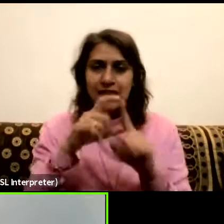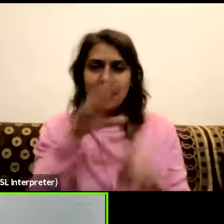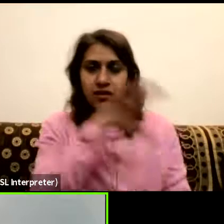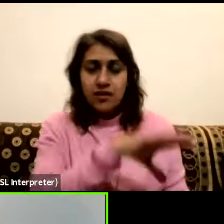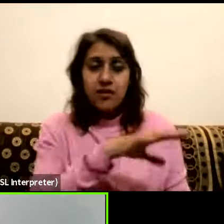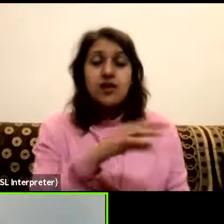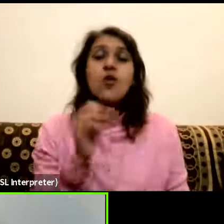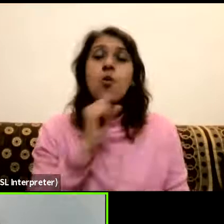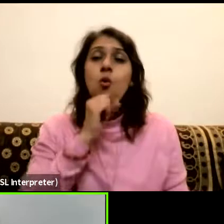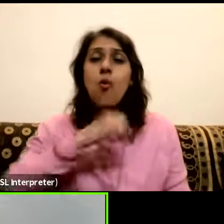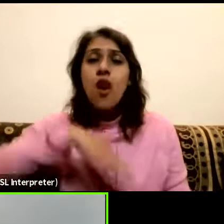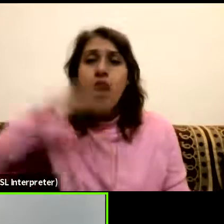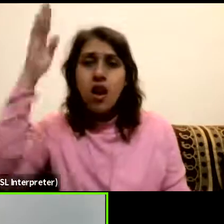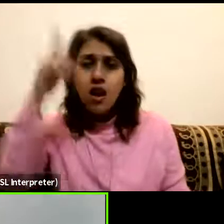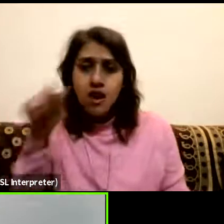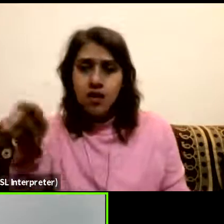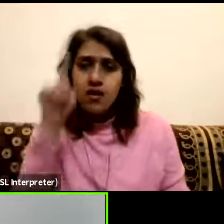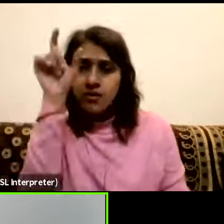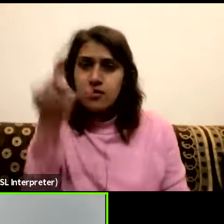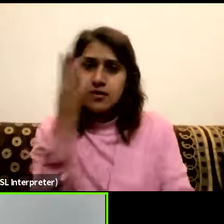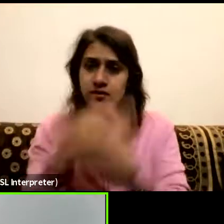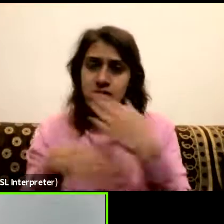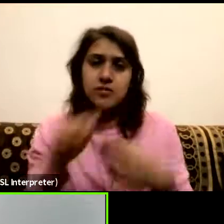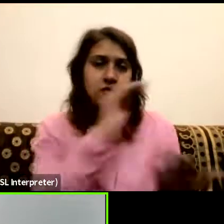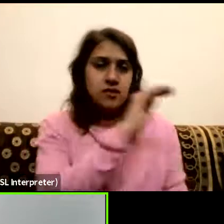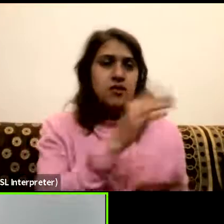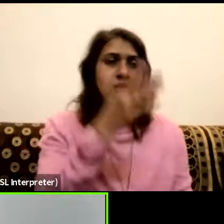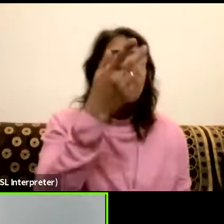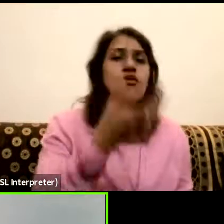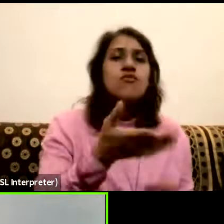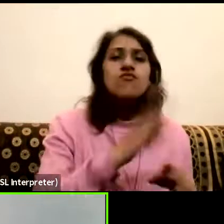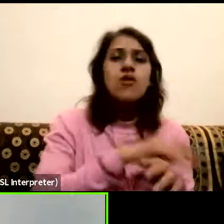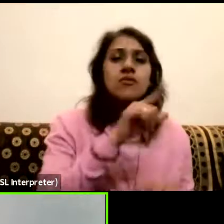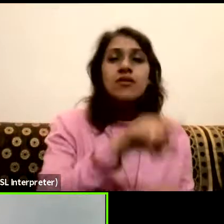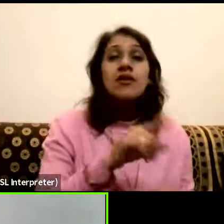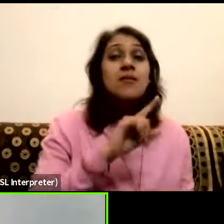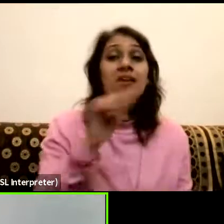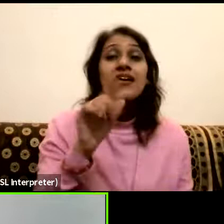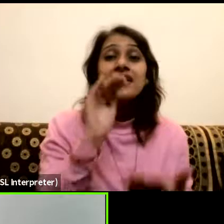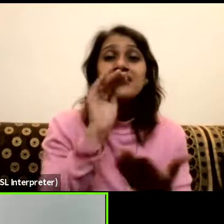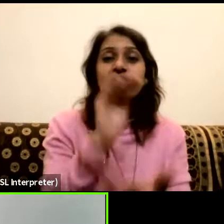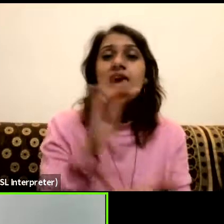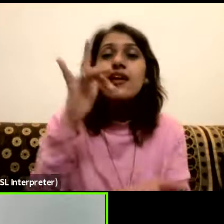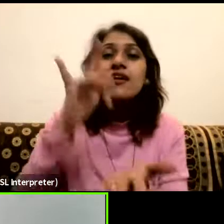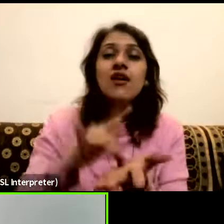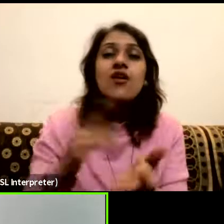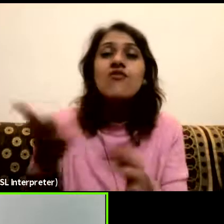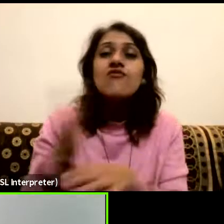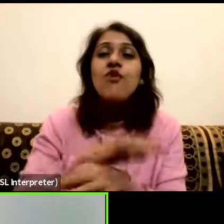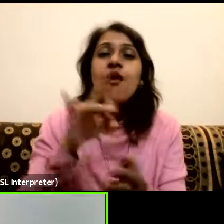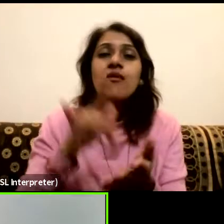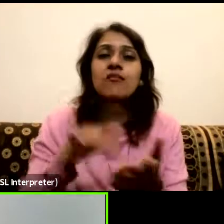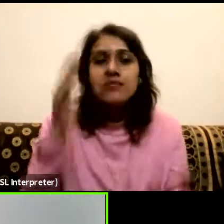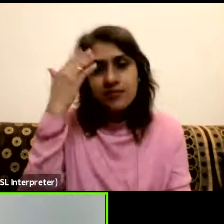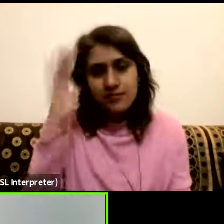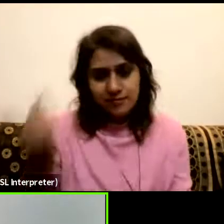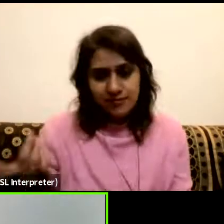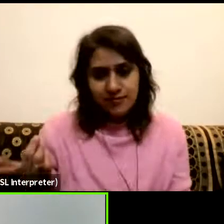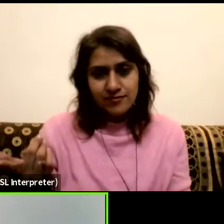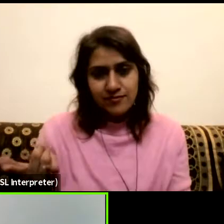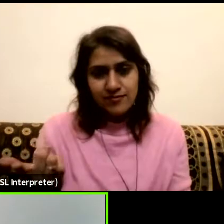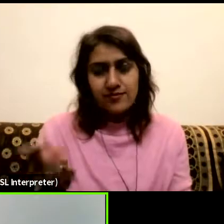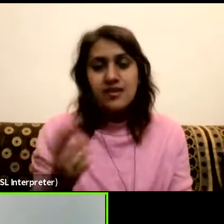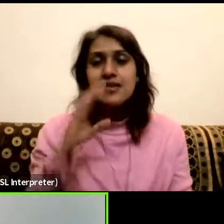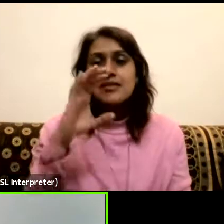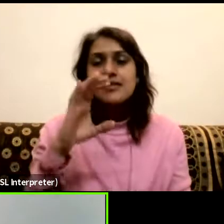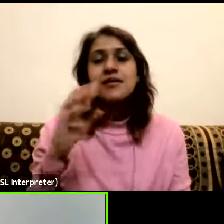with disabilities, the Anganwadi workers. They may not know how to work with this child. The CBR programs in our countries,